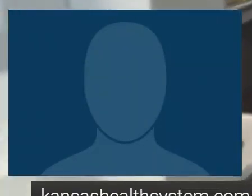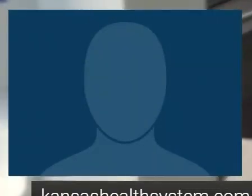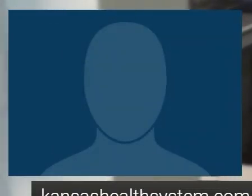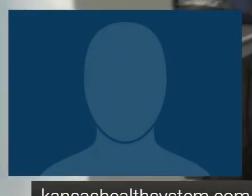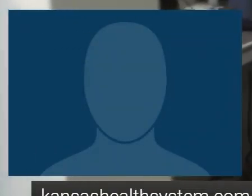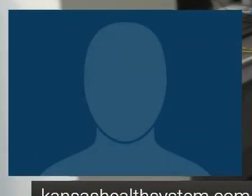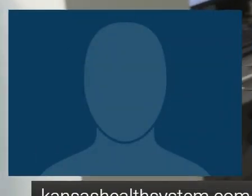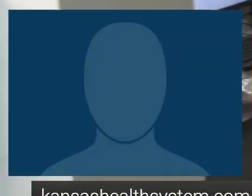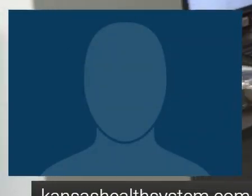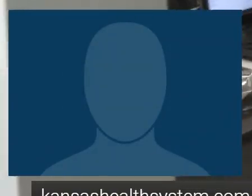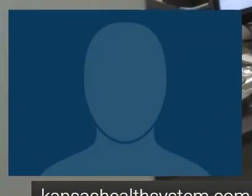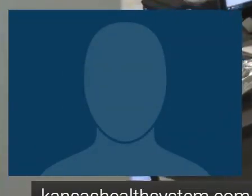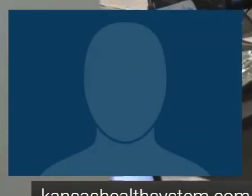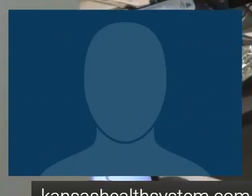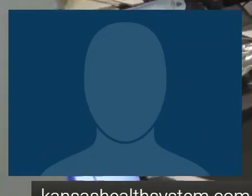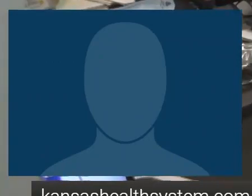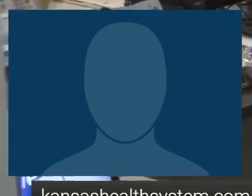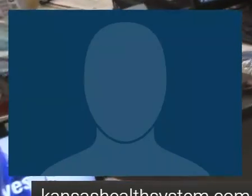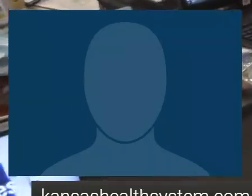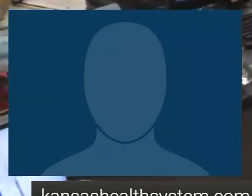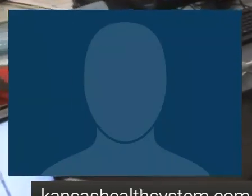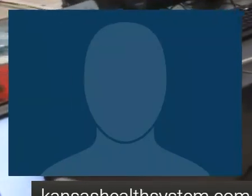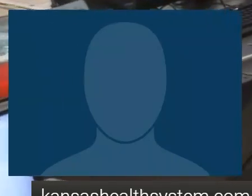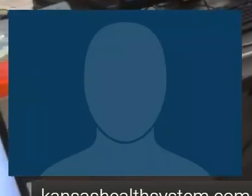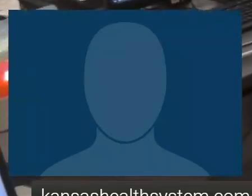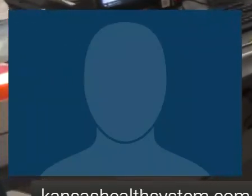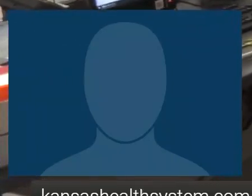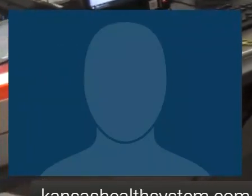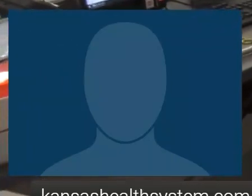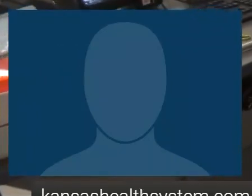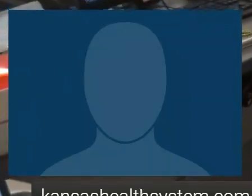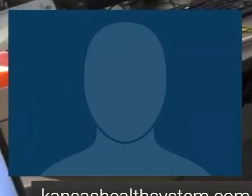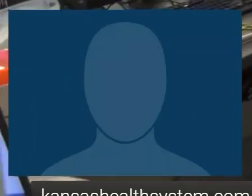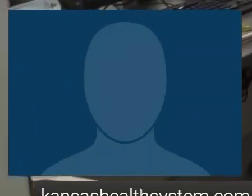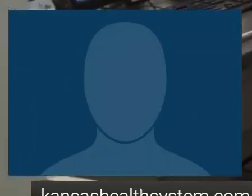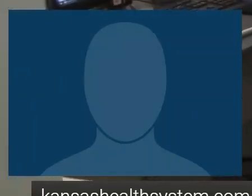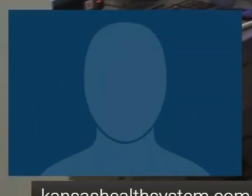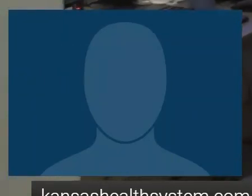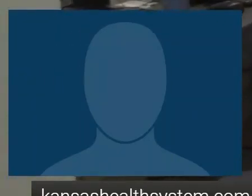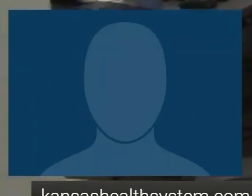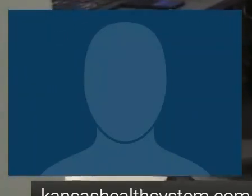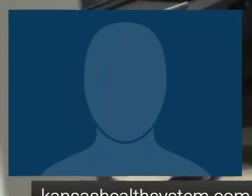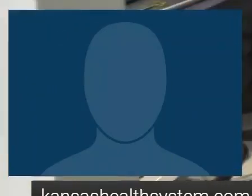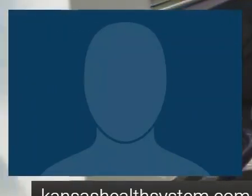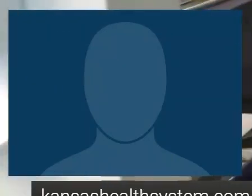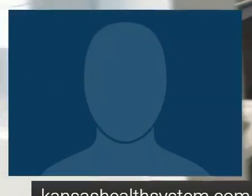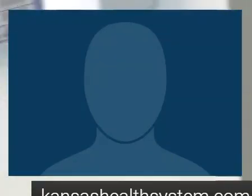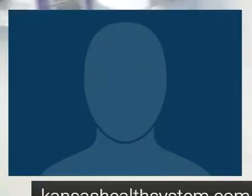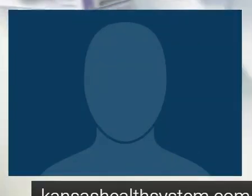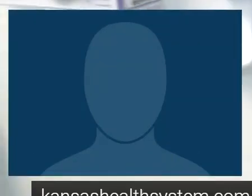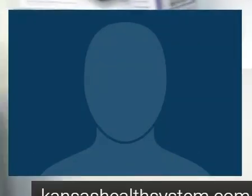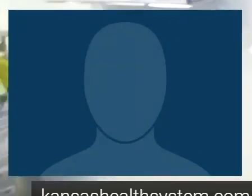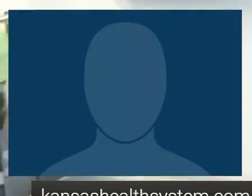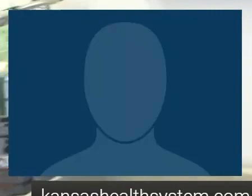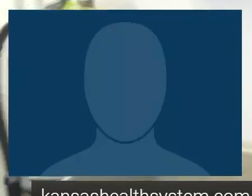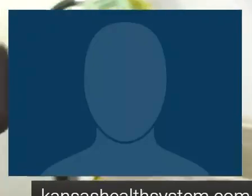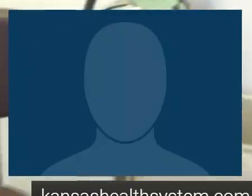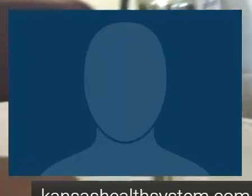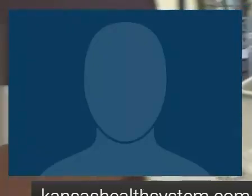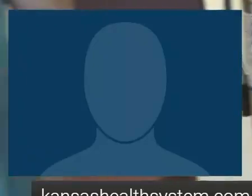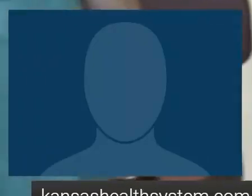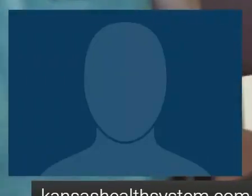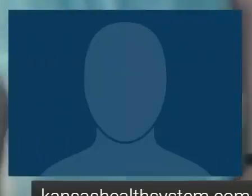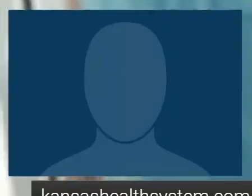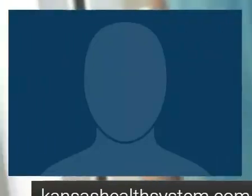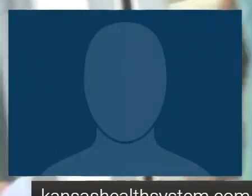That is where we also have our surgeon, Dr. Michael Kinsman, and all the RNs and medical staff will be going in and out prepping. They're getting ready